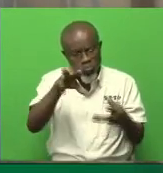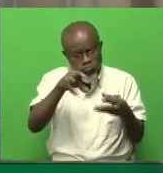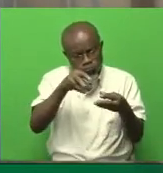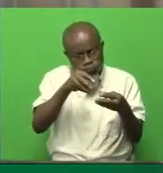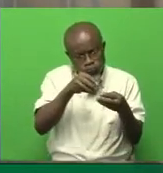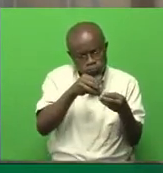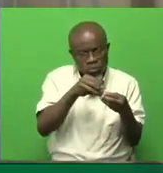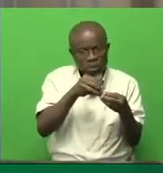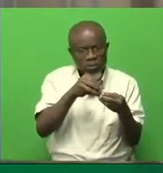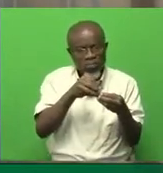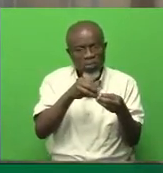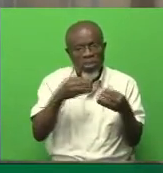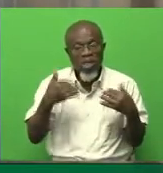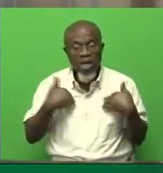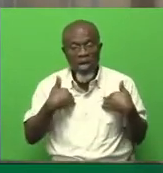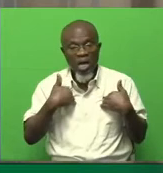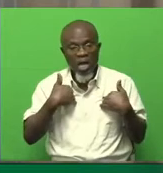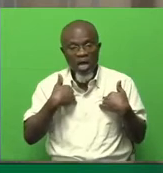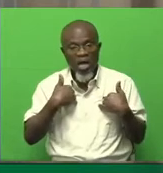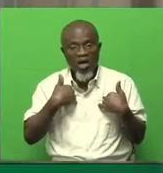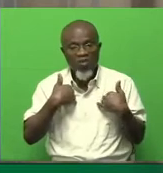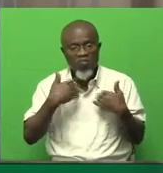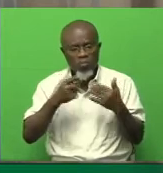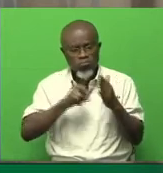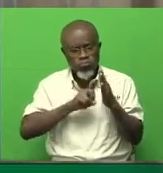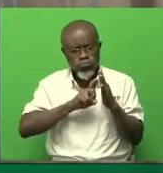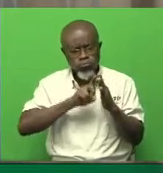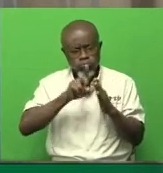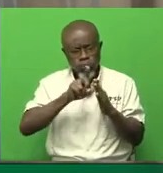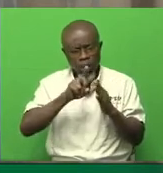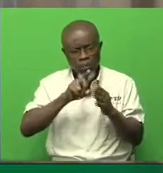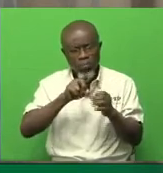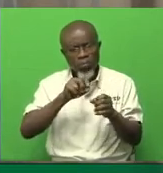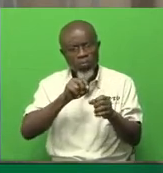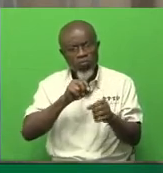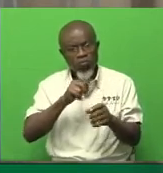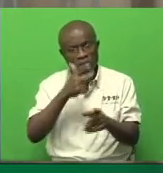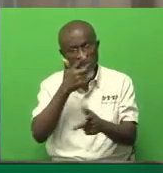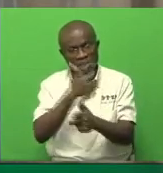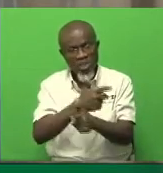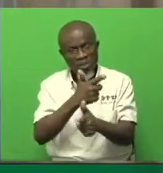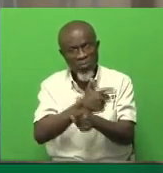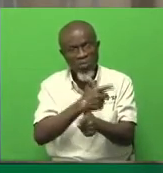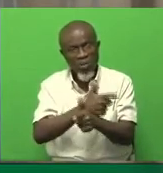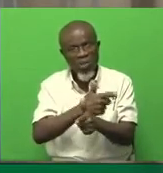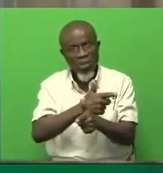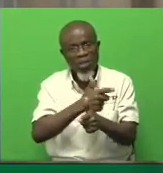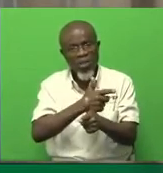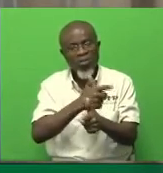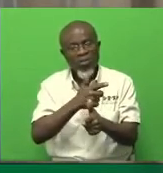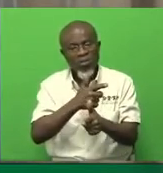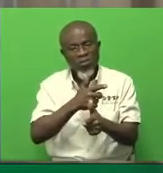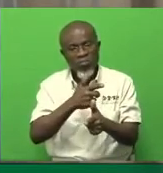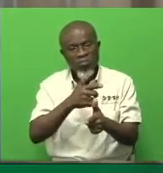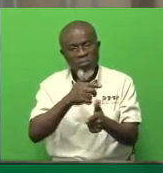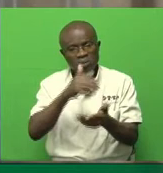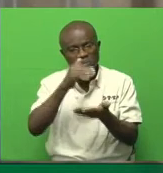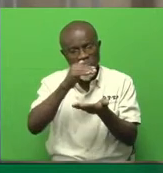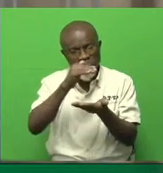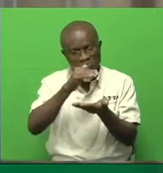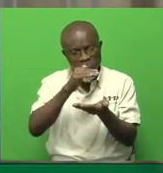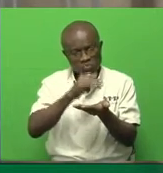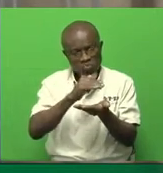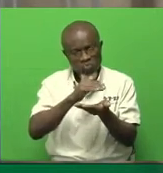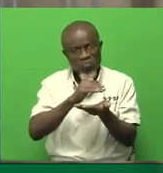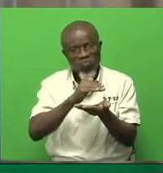there's been a sharp decline in the labor force participation rate from 61.9 percent to 55.9 percent